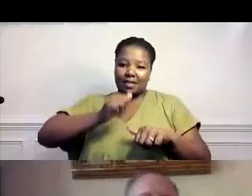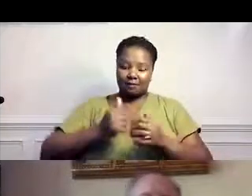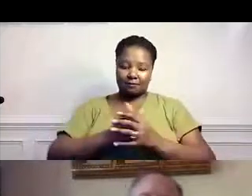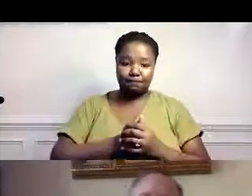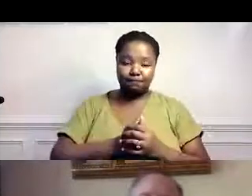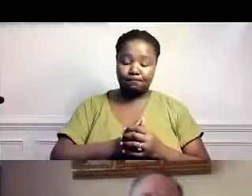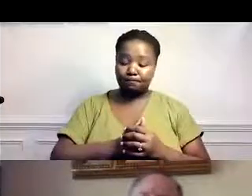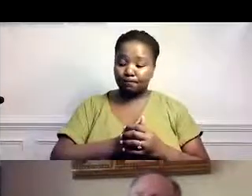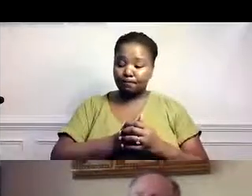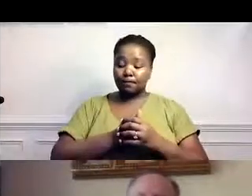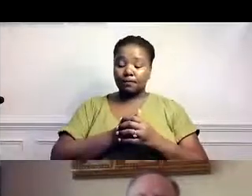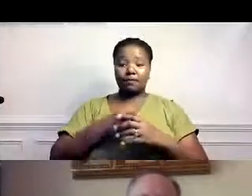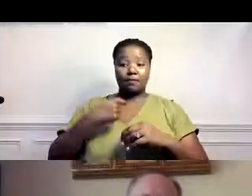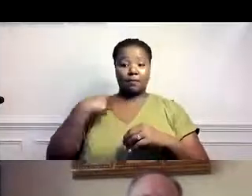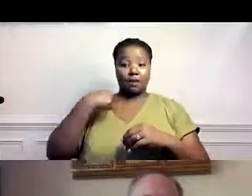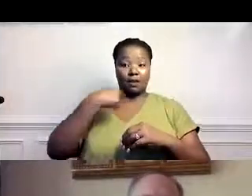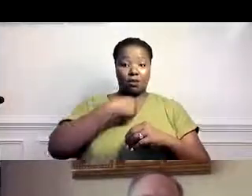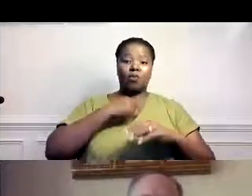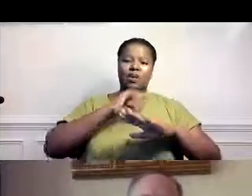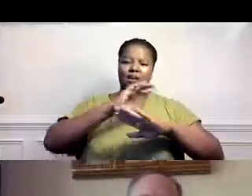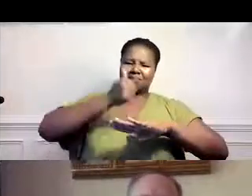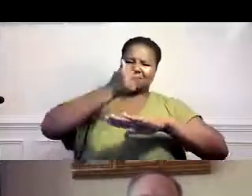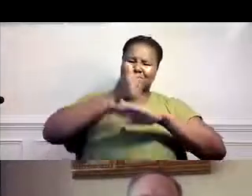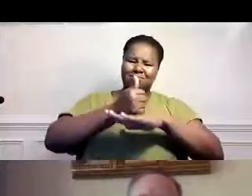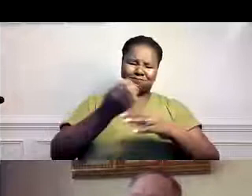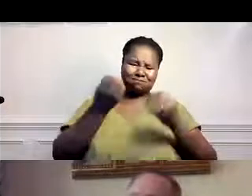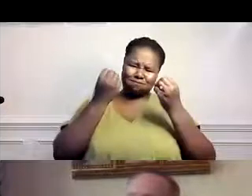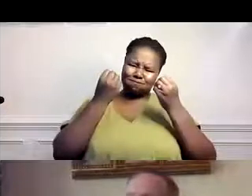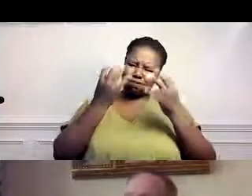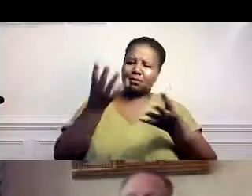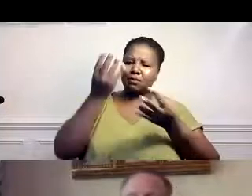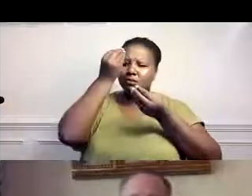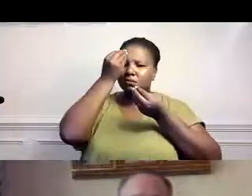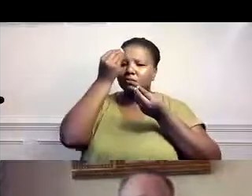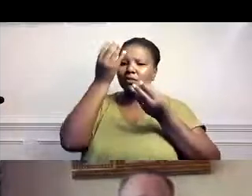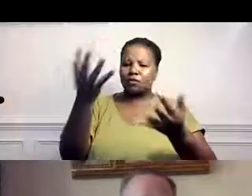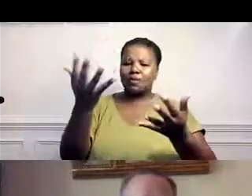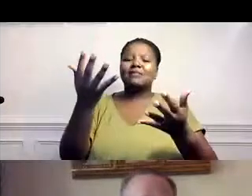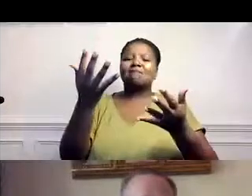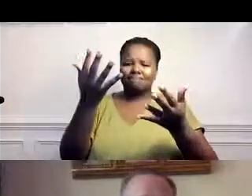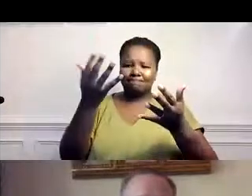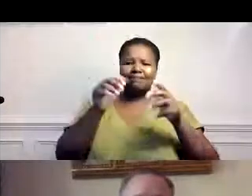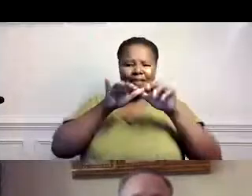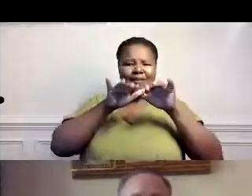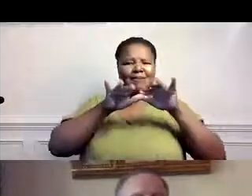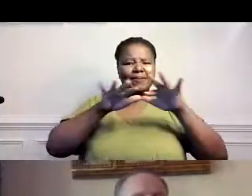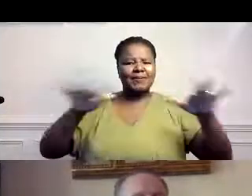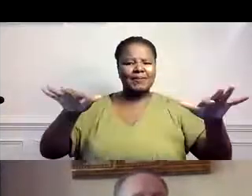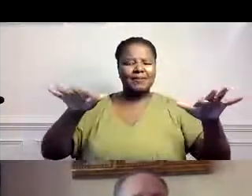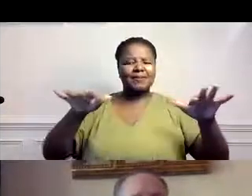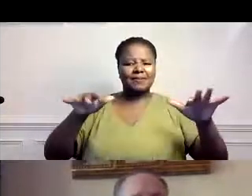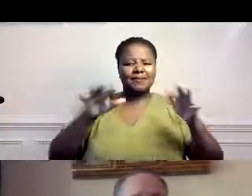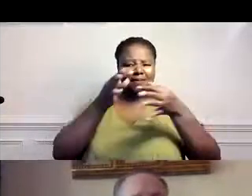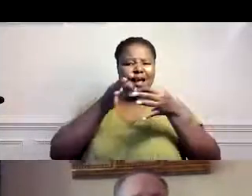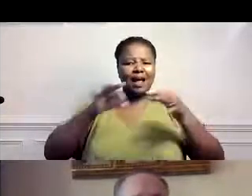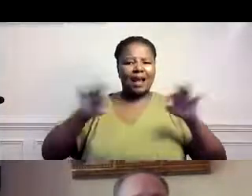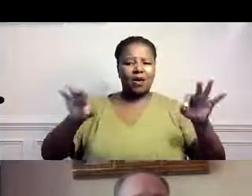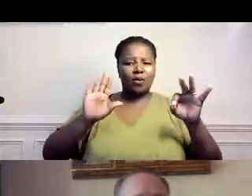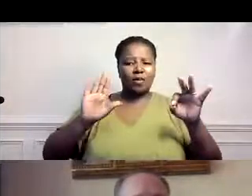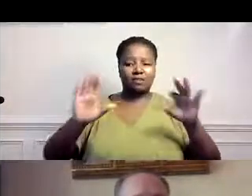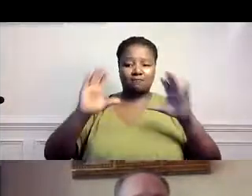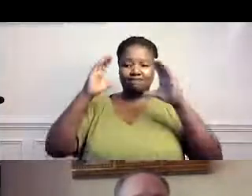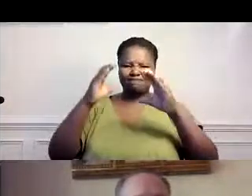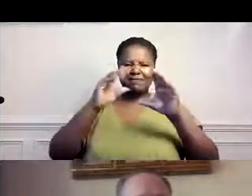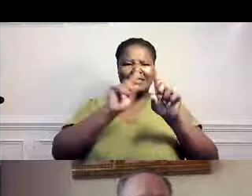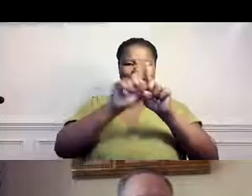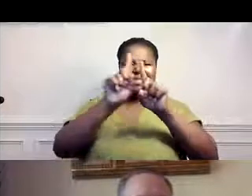We're creating lots of information with a variety of languages, focus on ethnic and